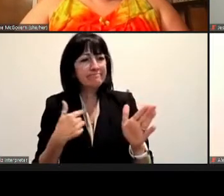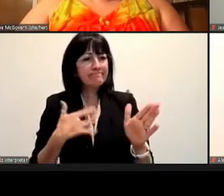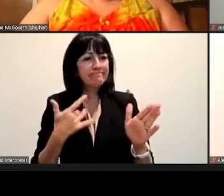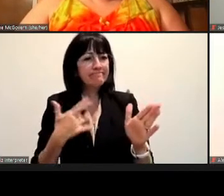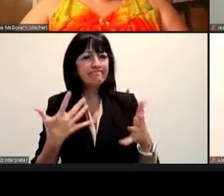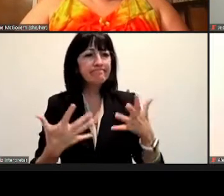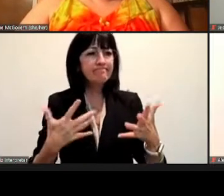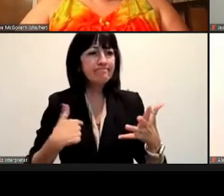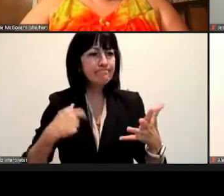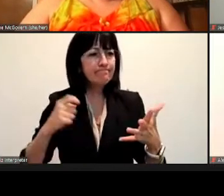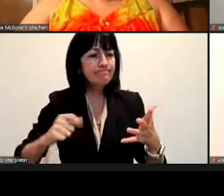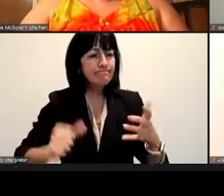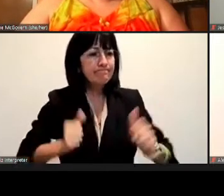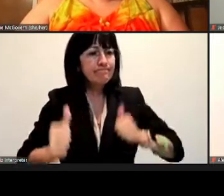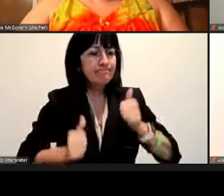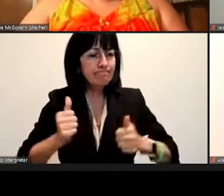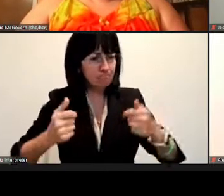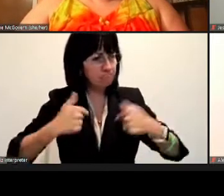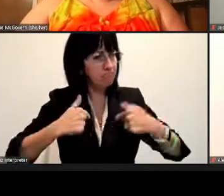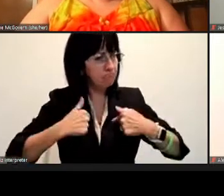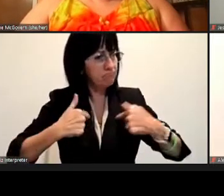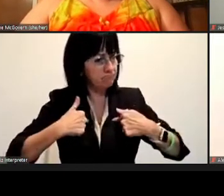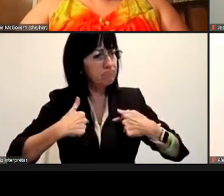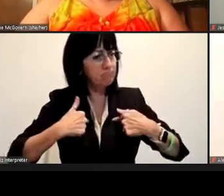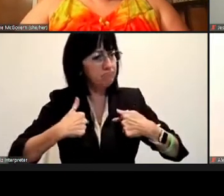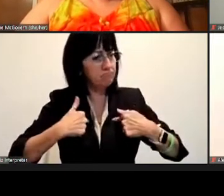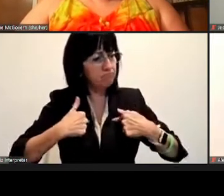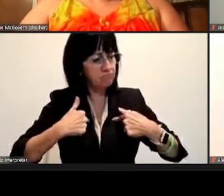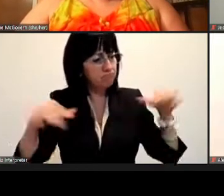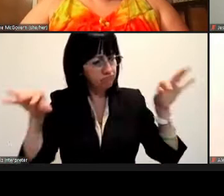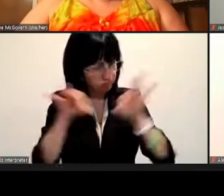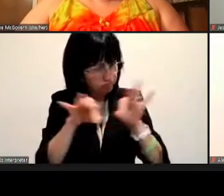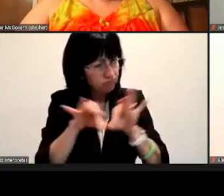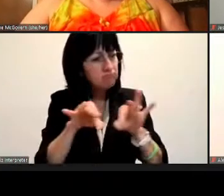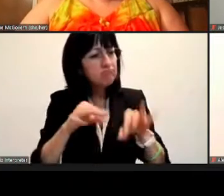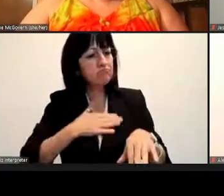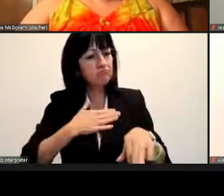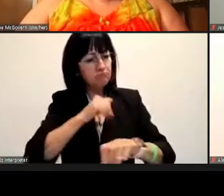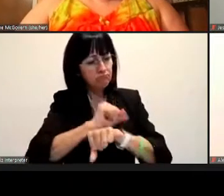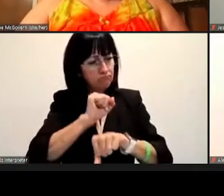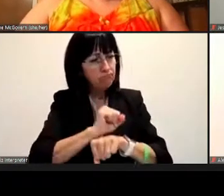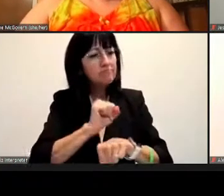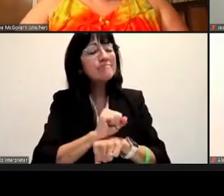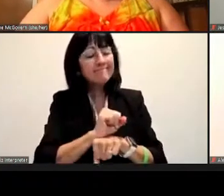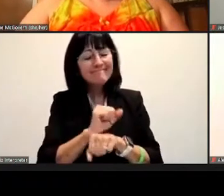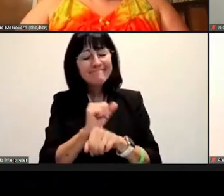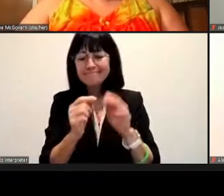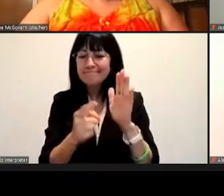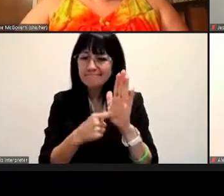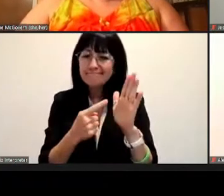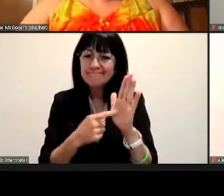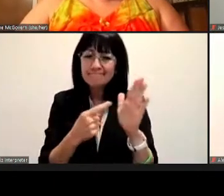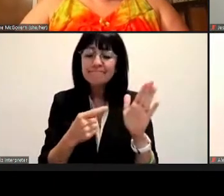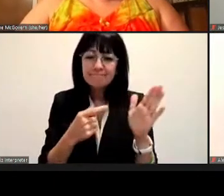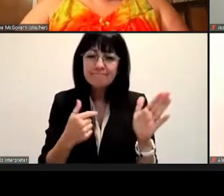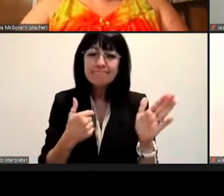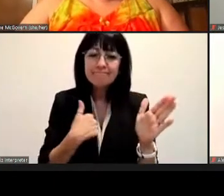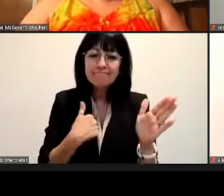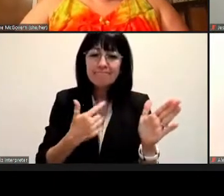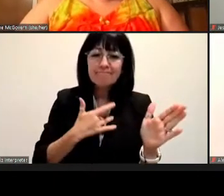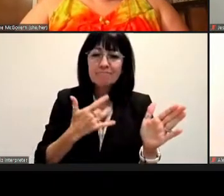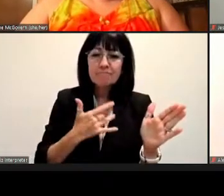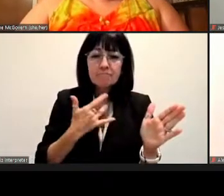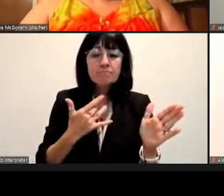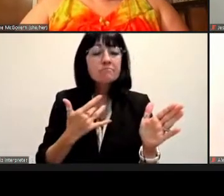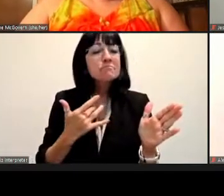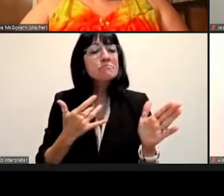of people in this field. And I constantly have to check that. And so one of the ways that I've been doing that is by